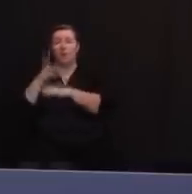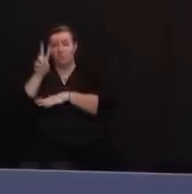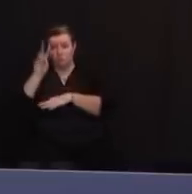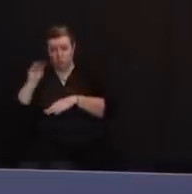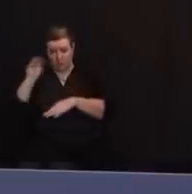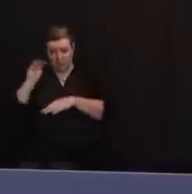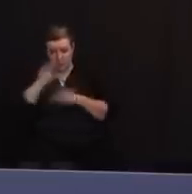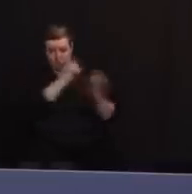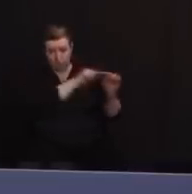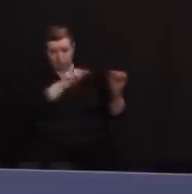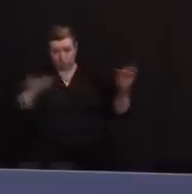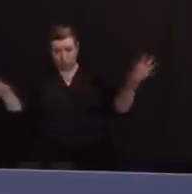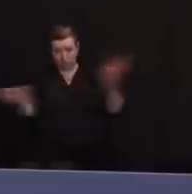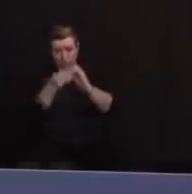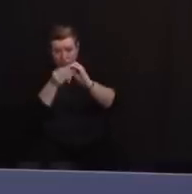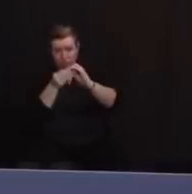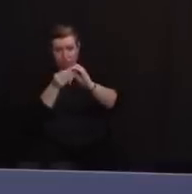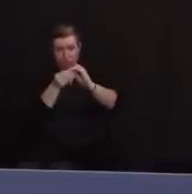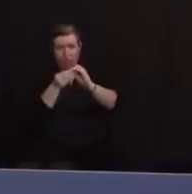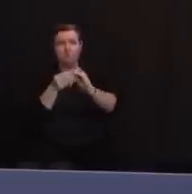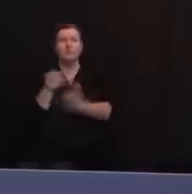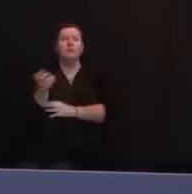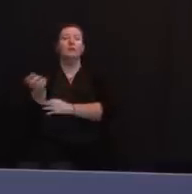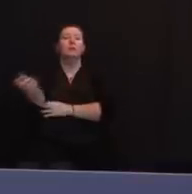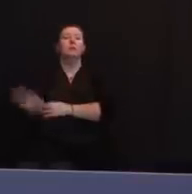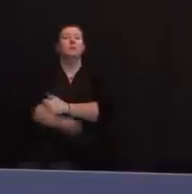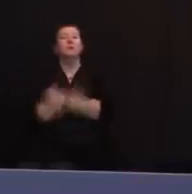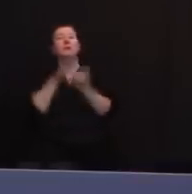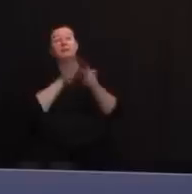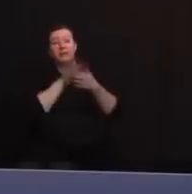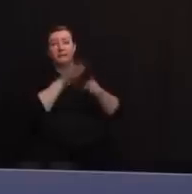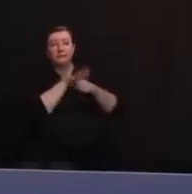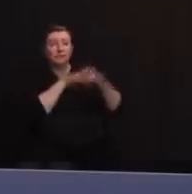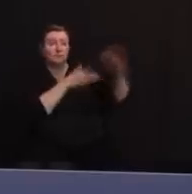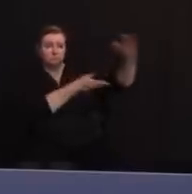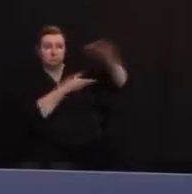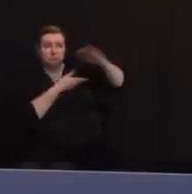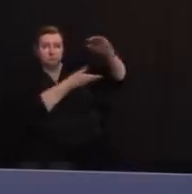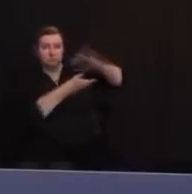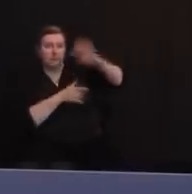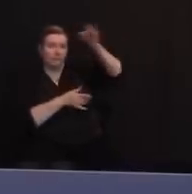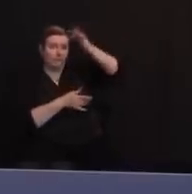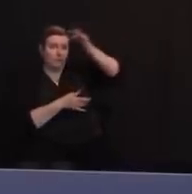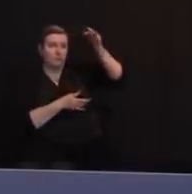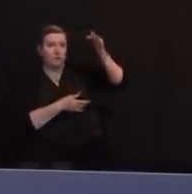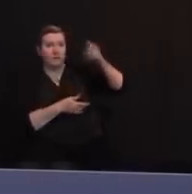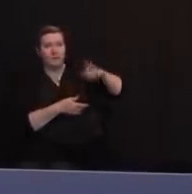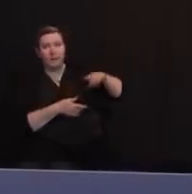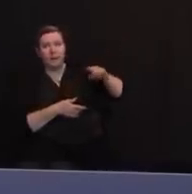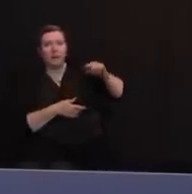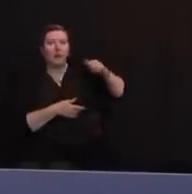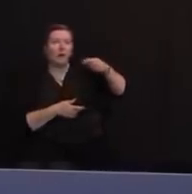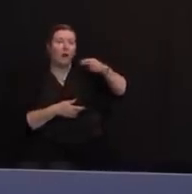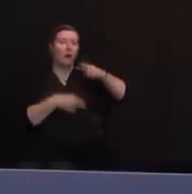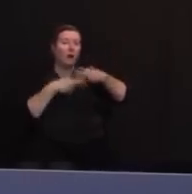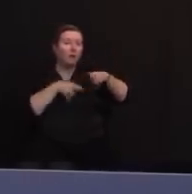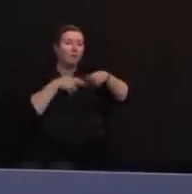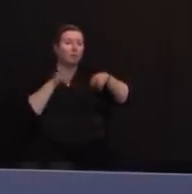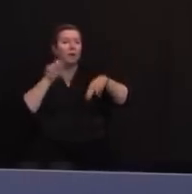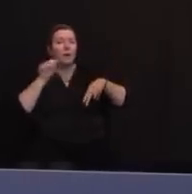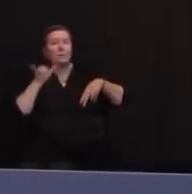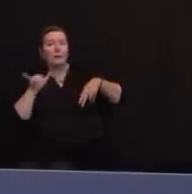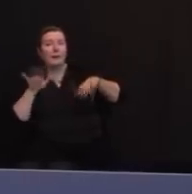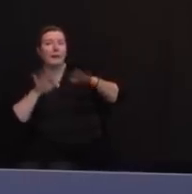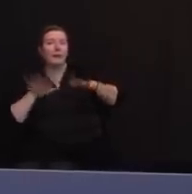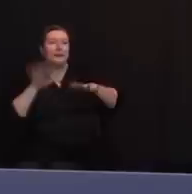to get supply of vaccine April to May that will meet the demand for